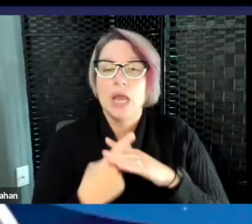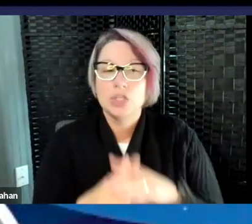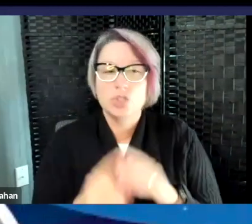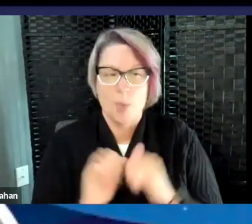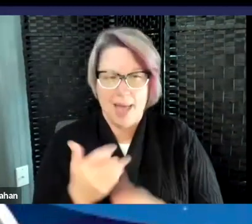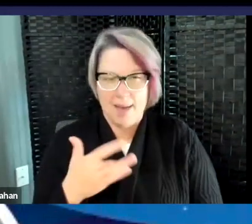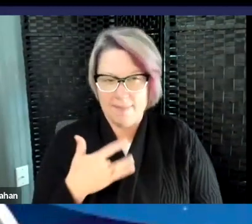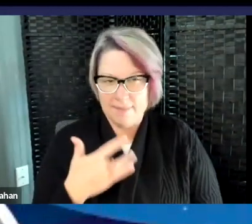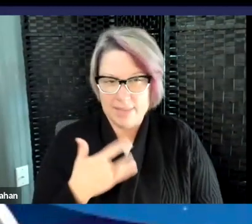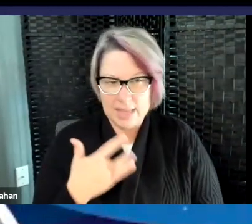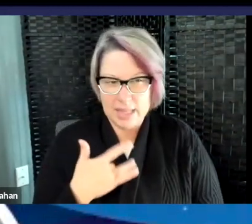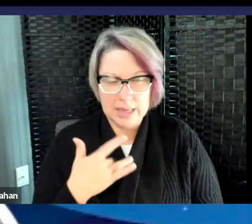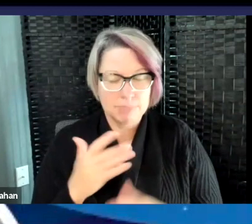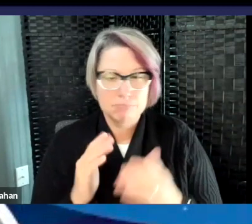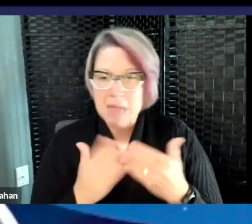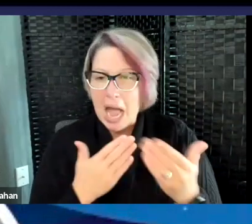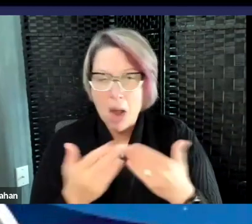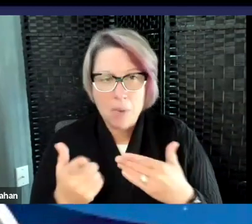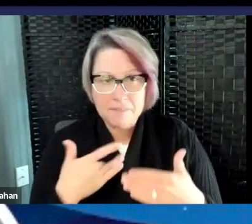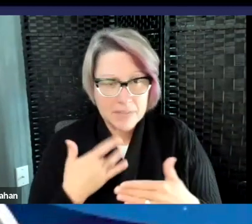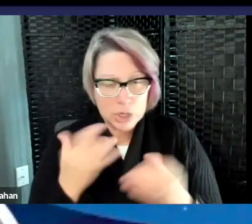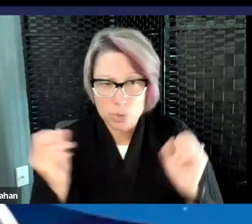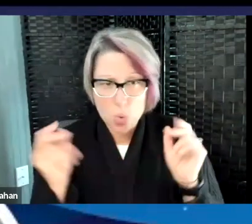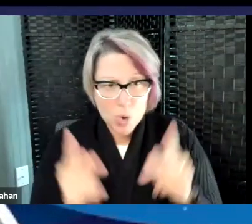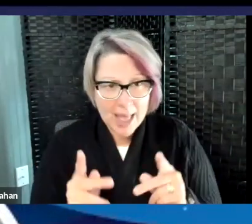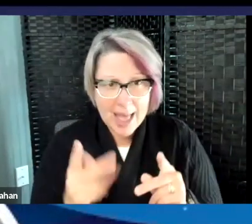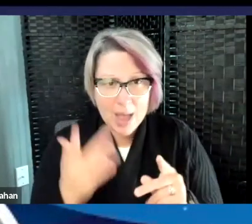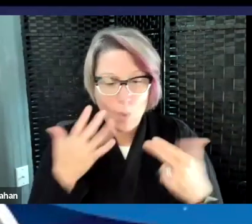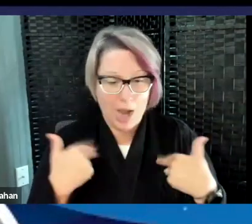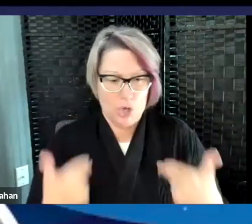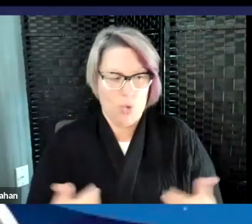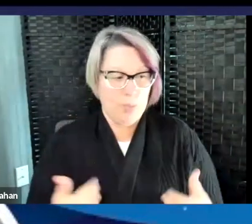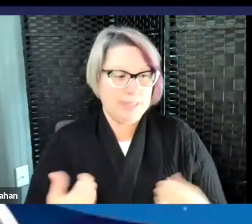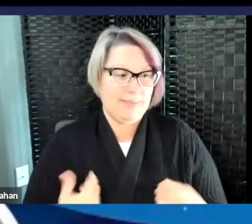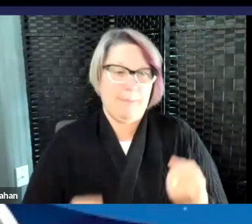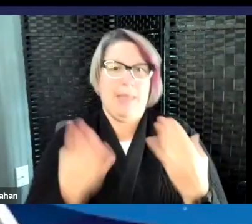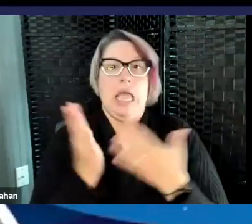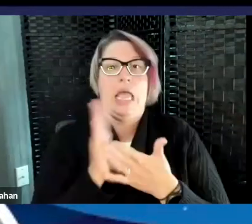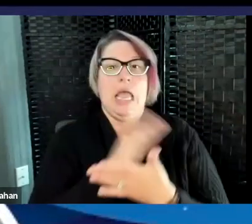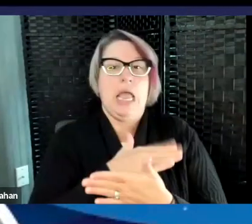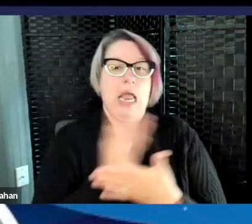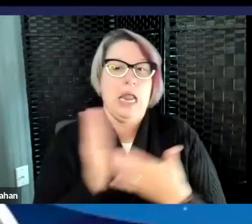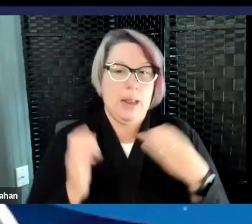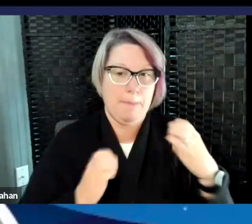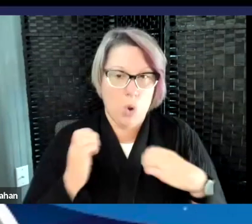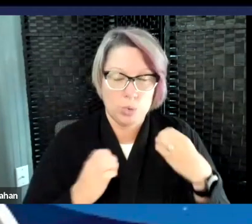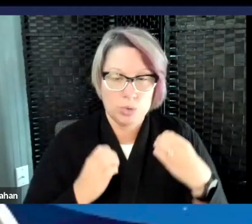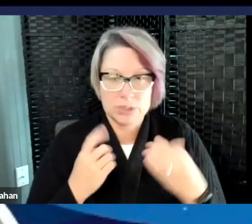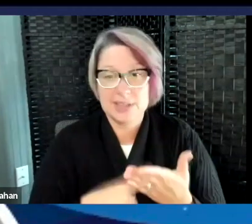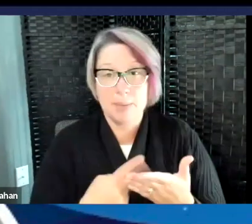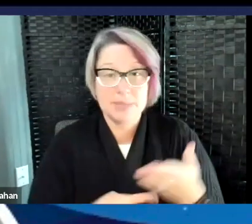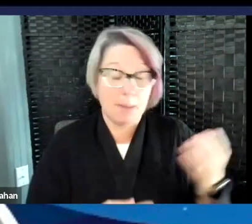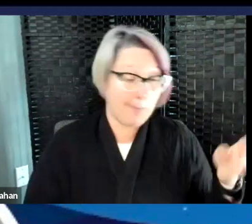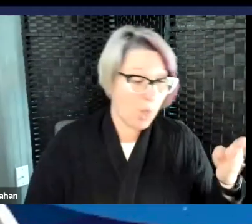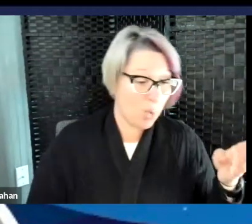feeling, and any way you feel is okay, because humans feel all the emotions, right? Sometimes you're on this chart, you're in the blue, right?